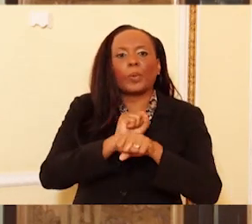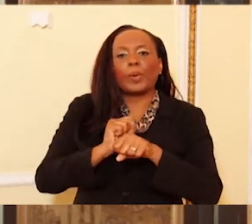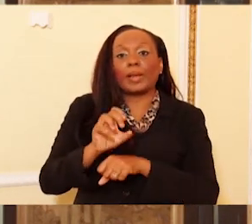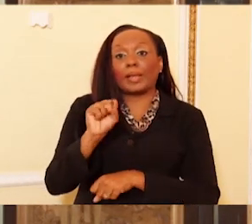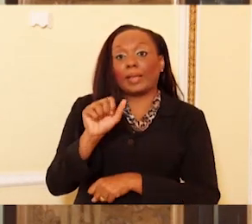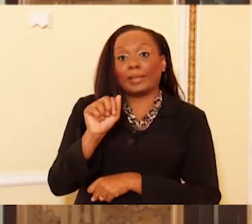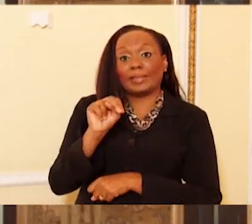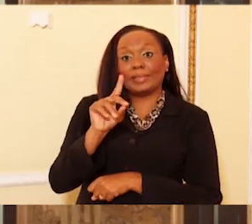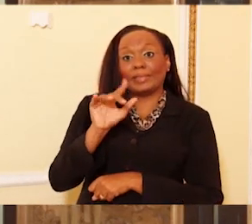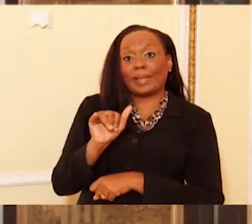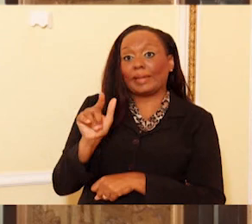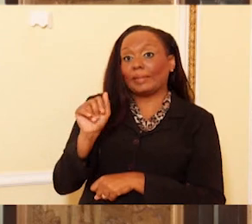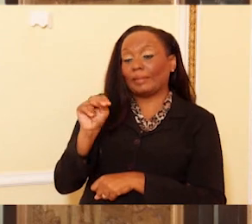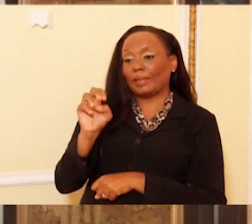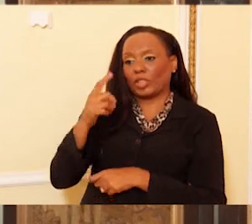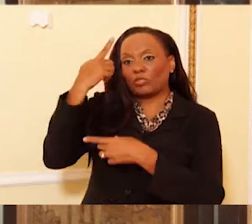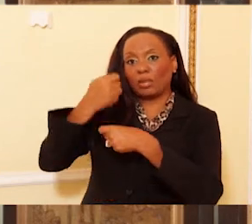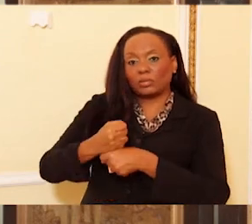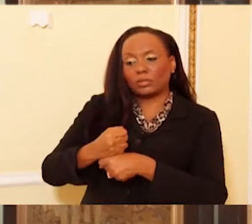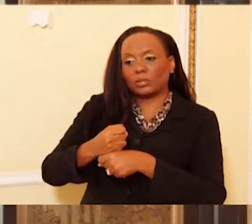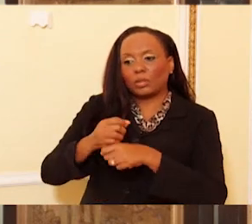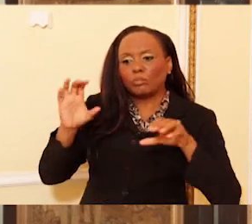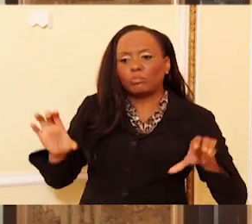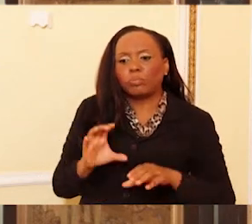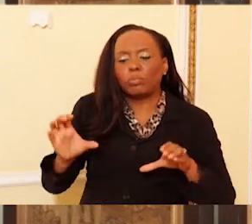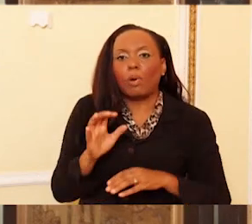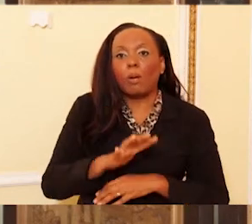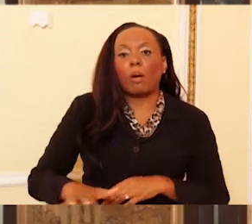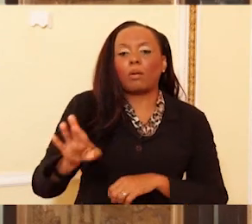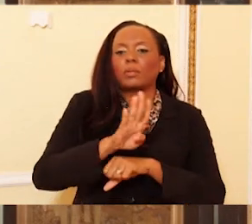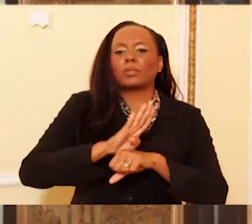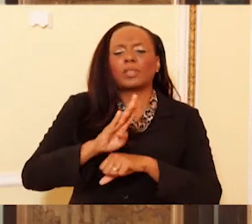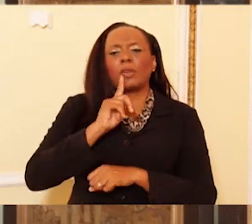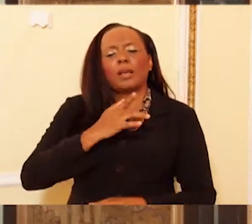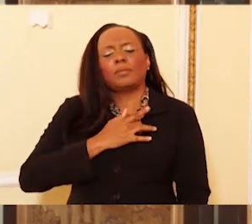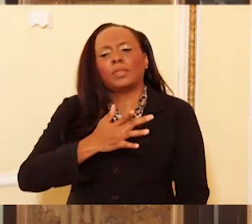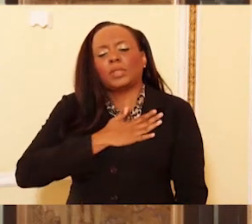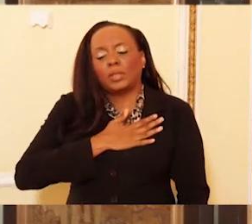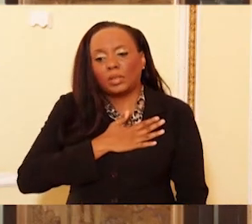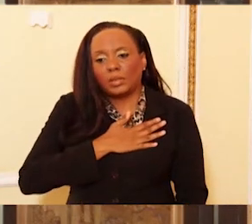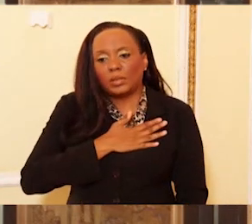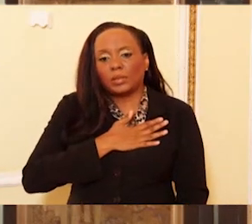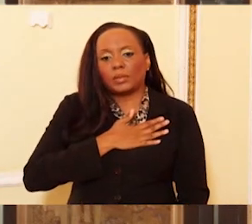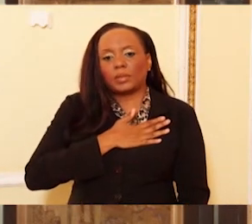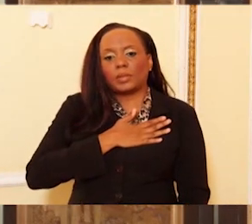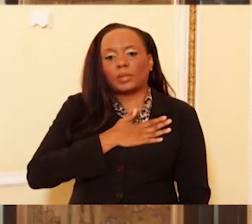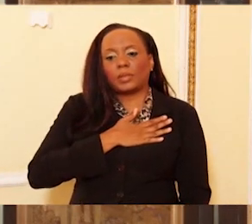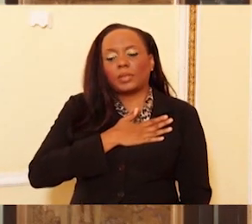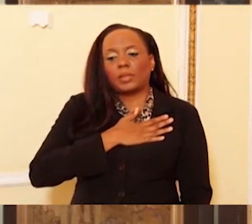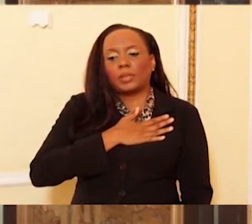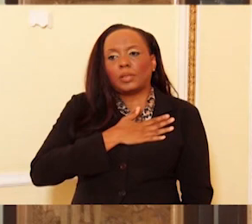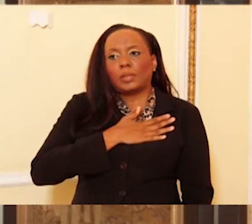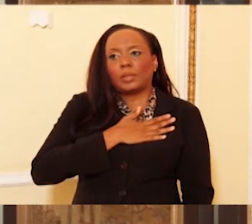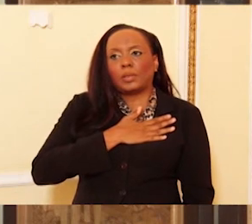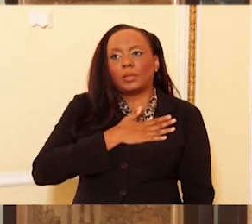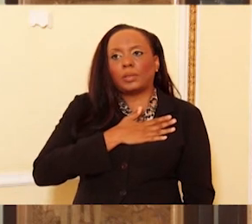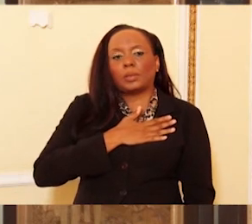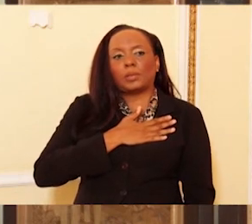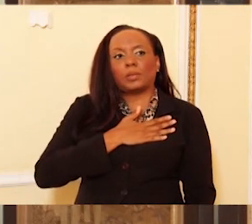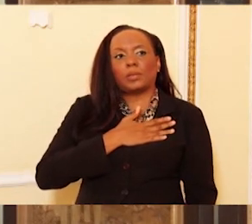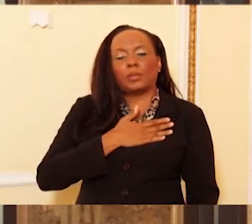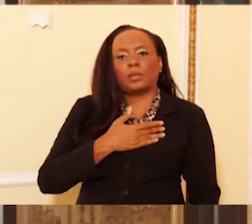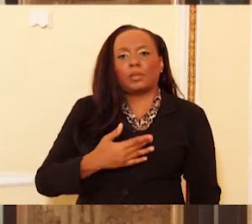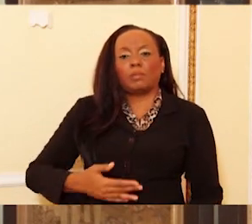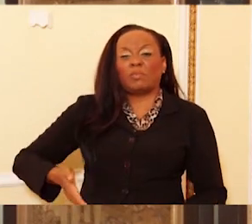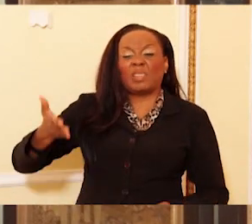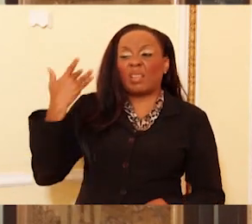It was very touching, primarily because I don't think a lot of people understand how much Barbados has been able to stay afloat over the course of